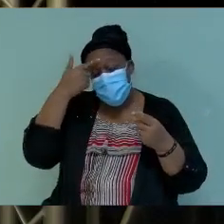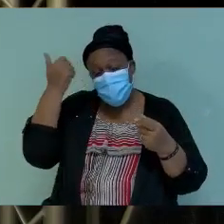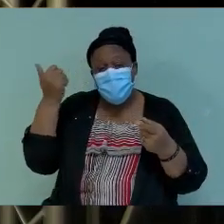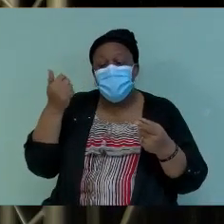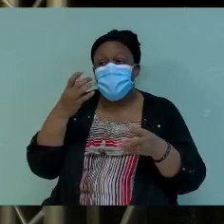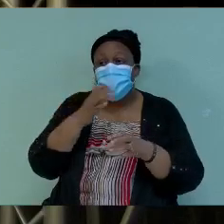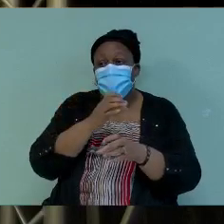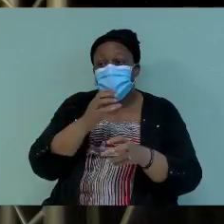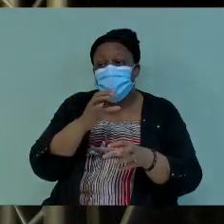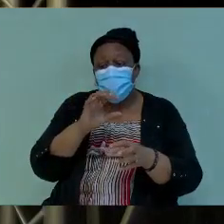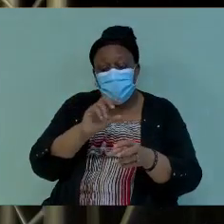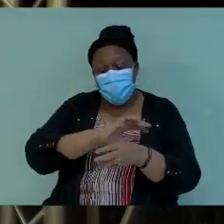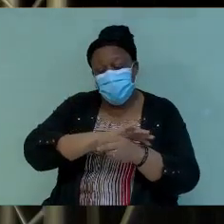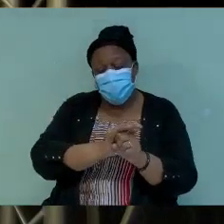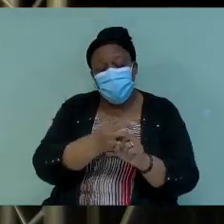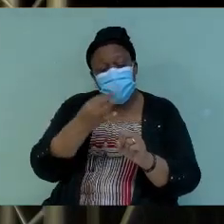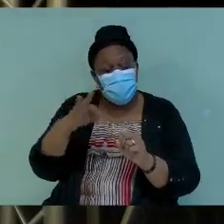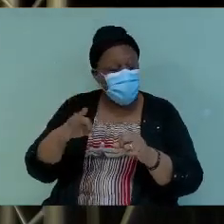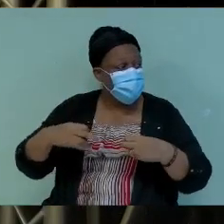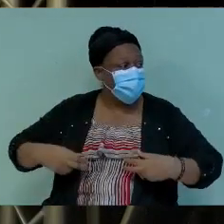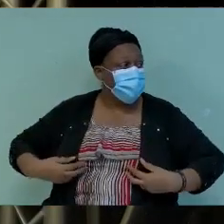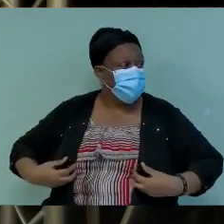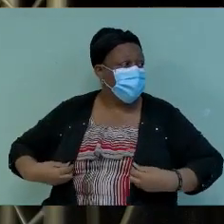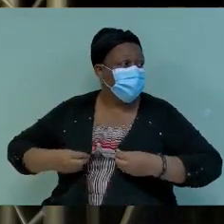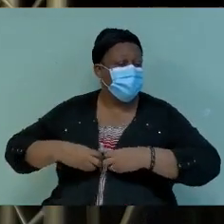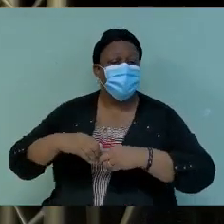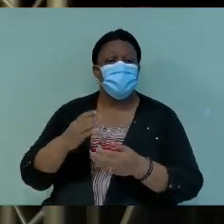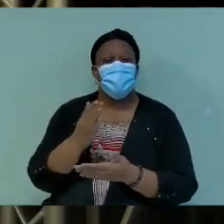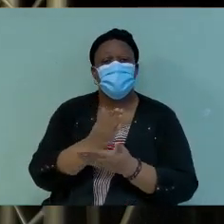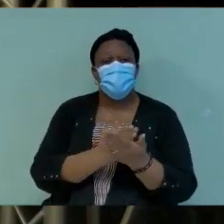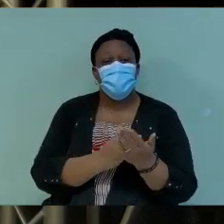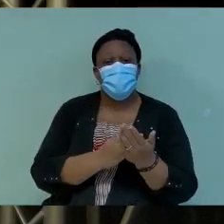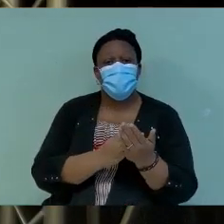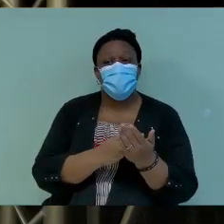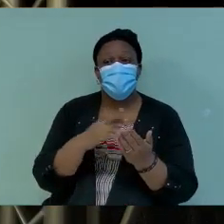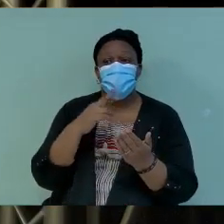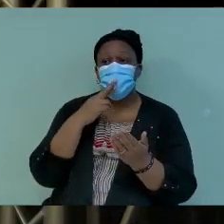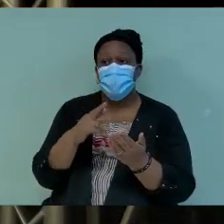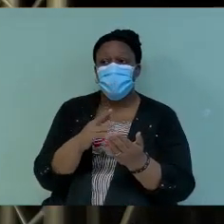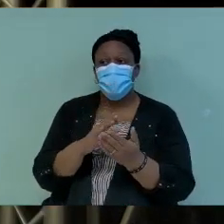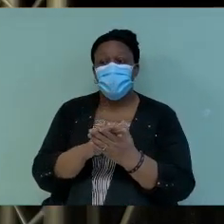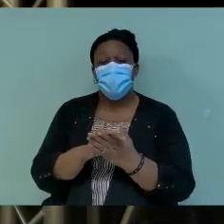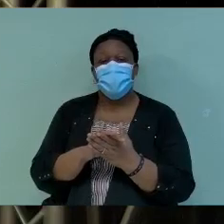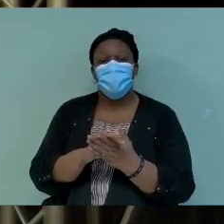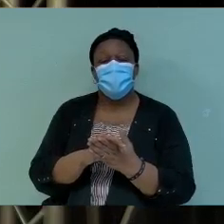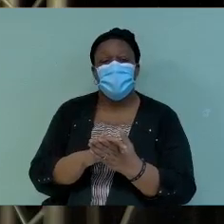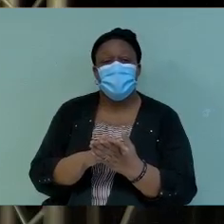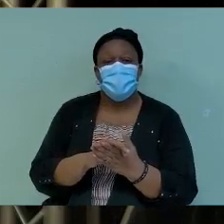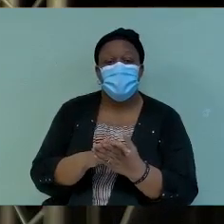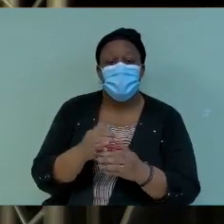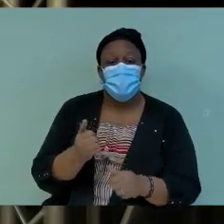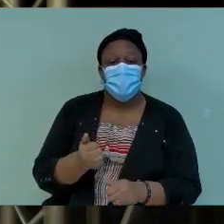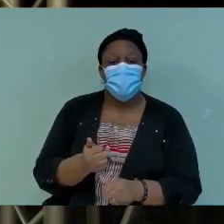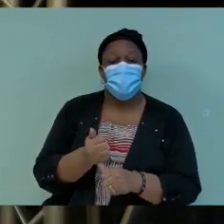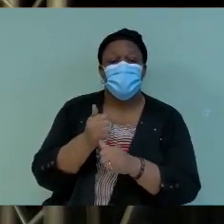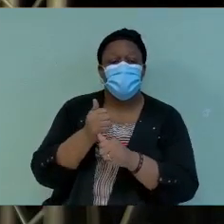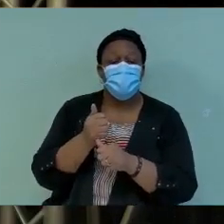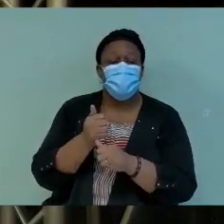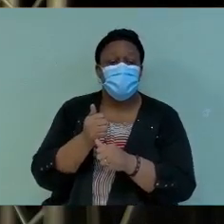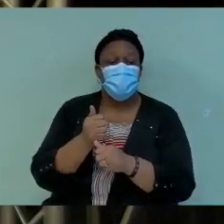the articles shared so far include Supporting Vulnerable Populations